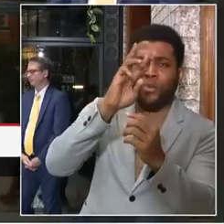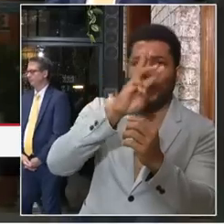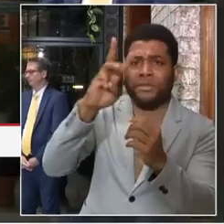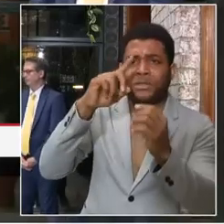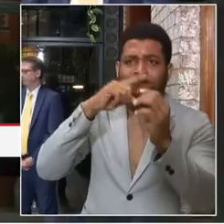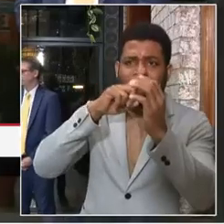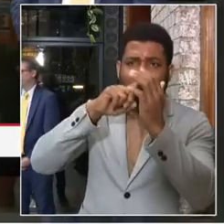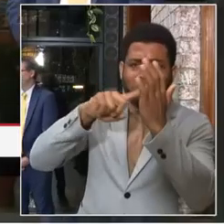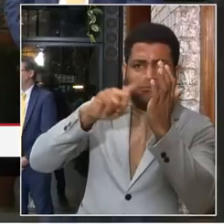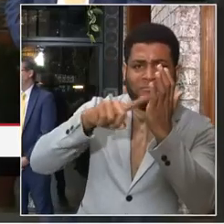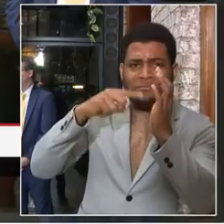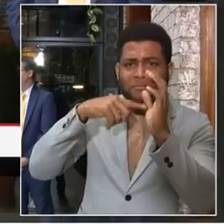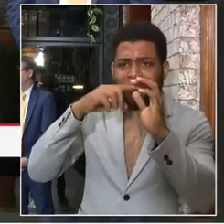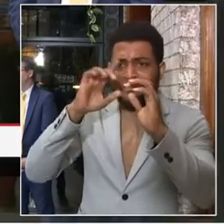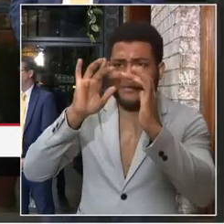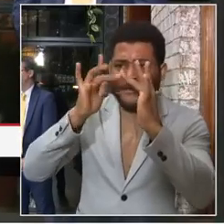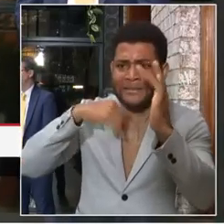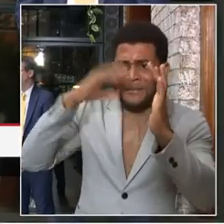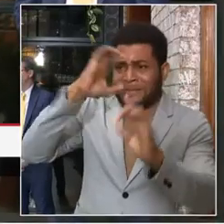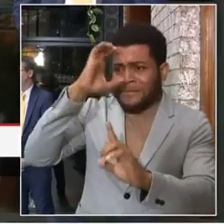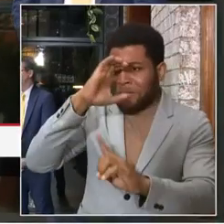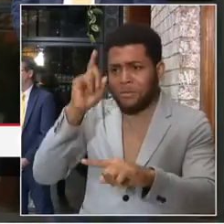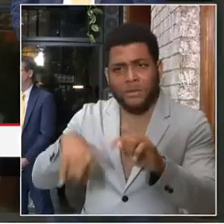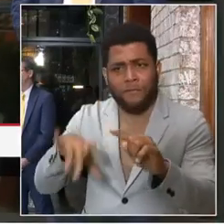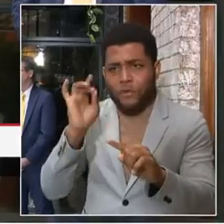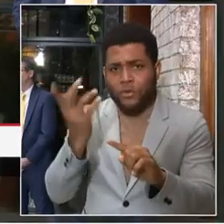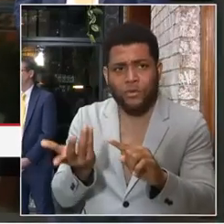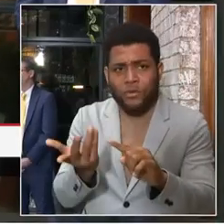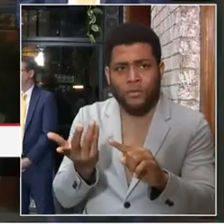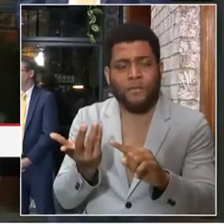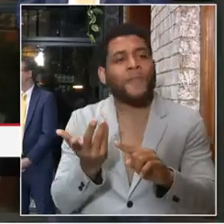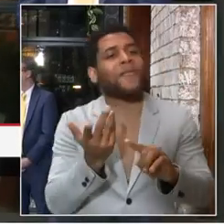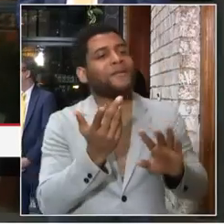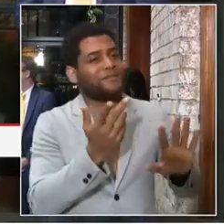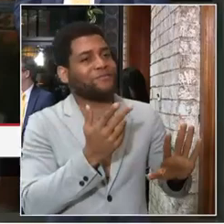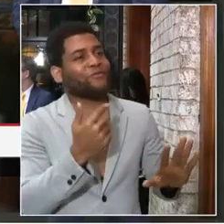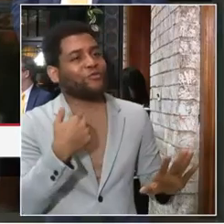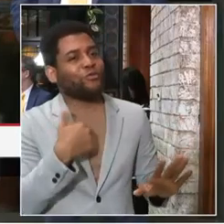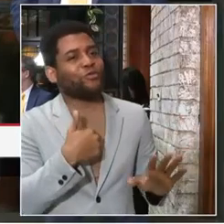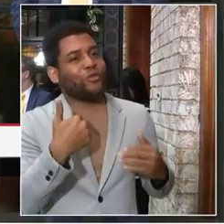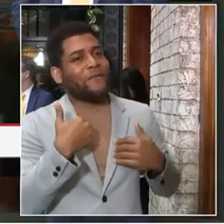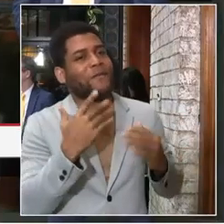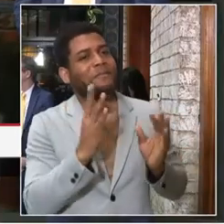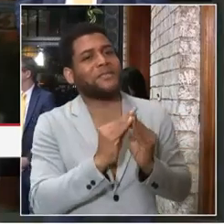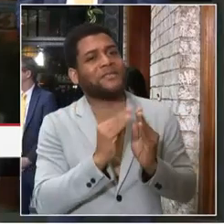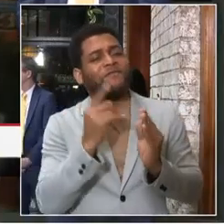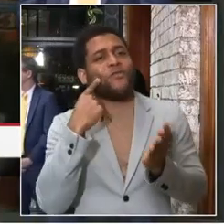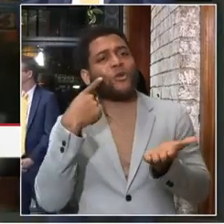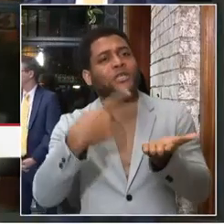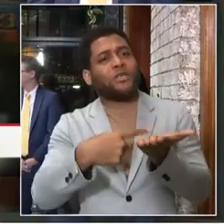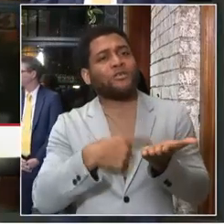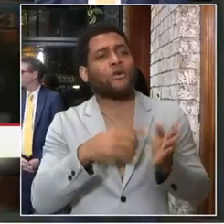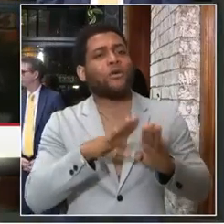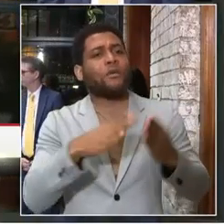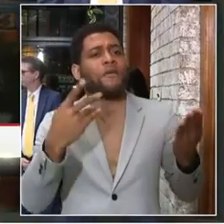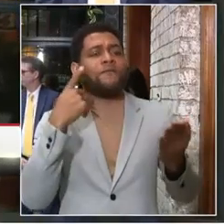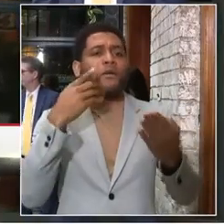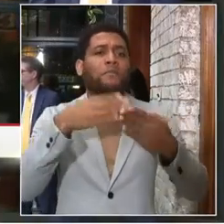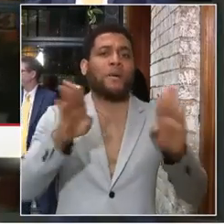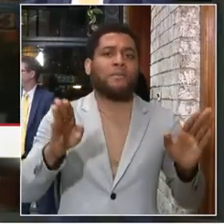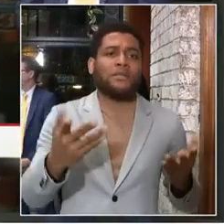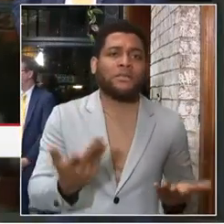and I could not find it. Do you intend to have the meetings of the roundtable open to the public? The meetings